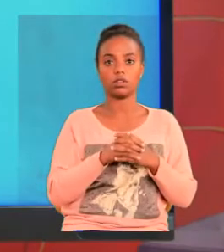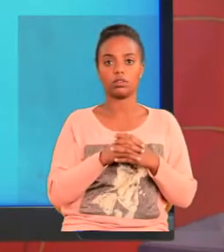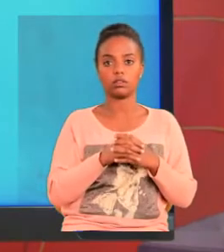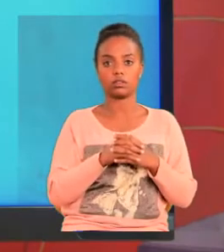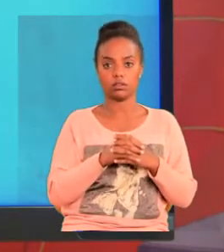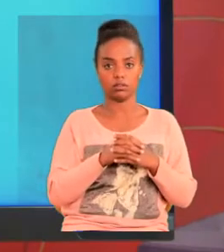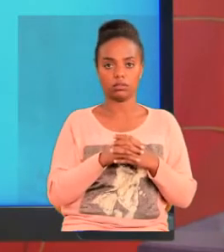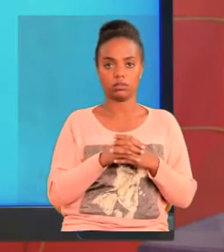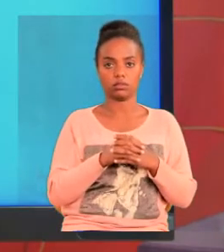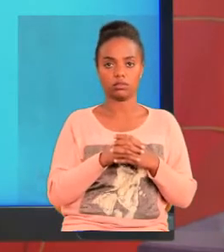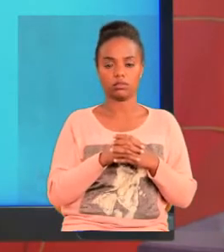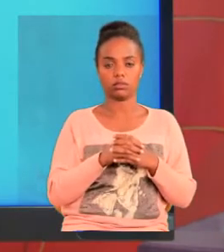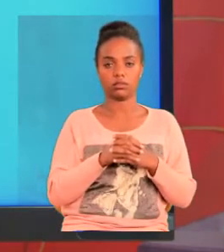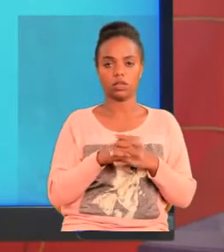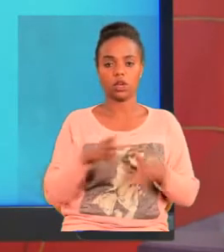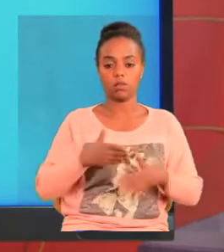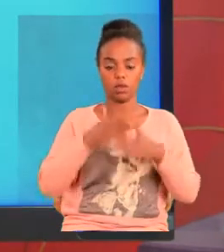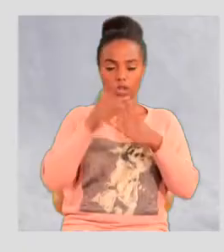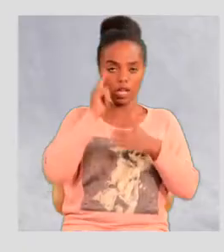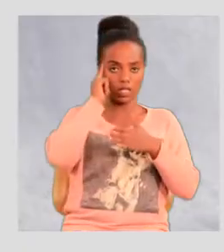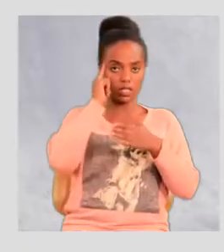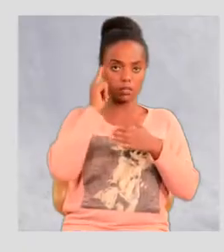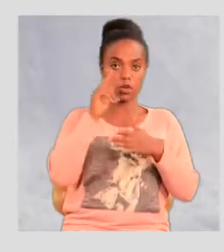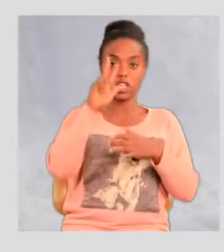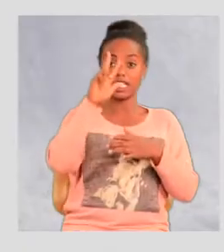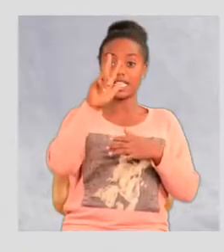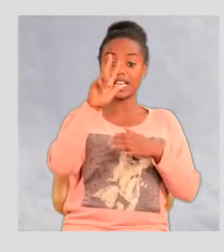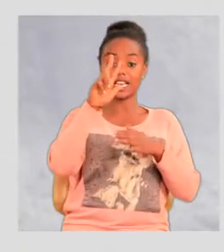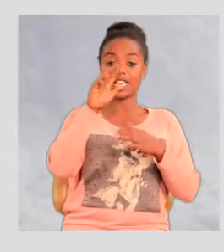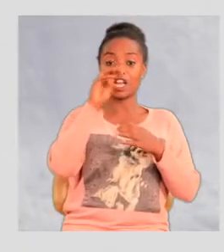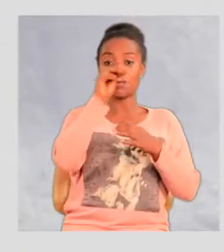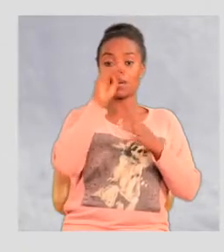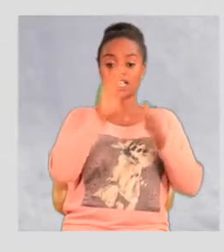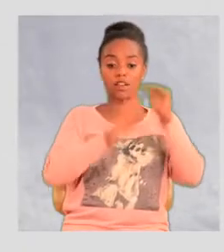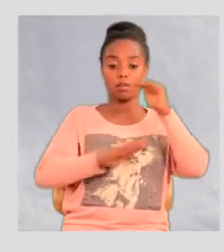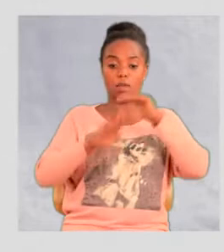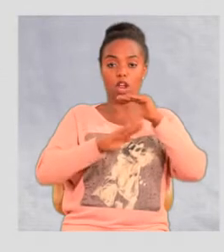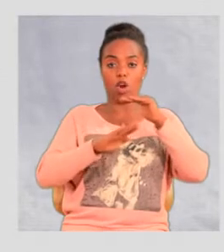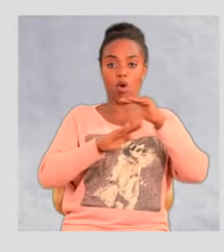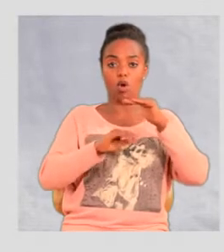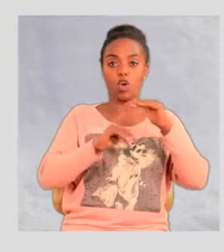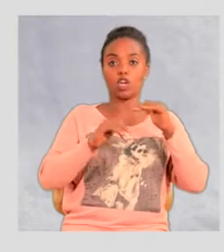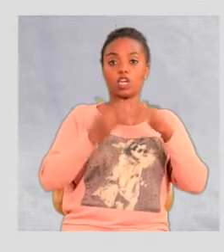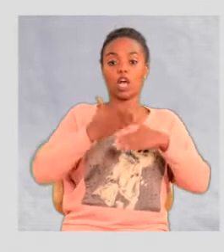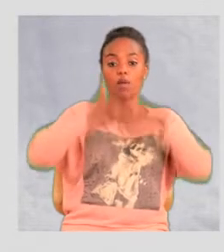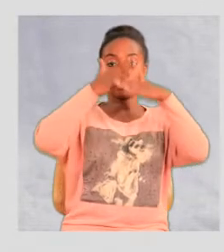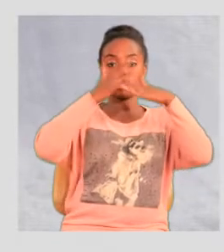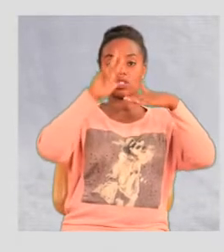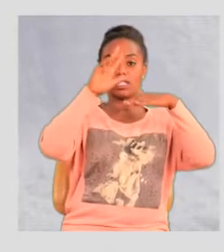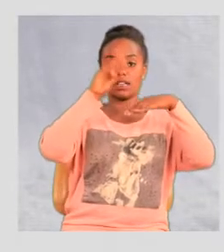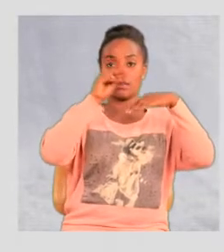This is a building. So 3 meters below, assume this is 3 meters below this point.